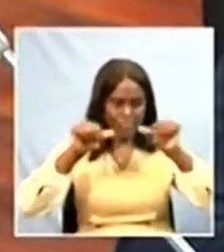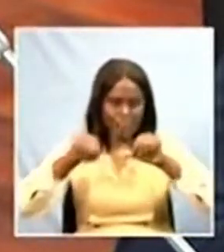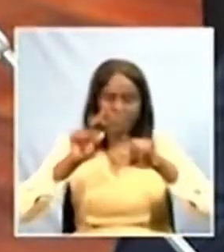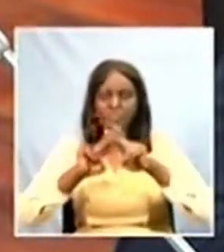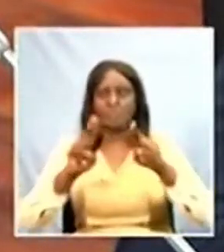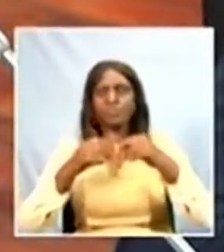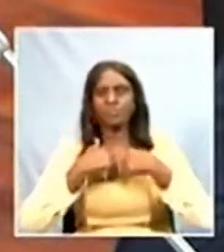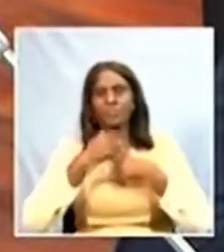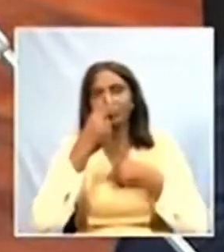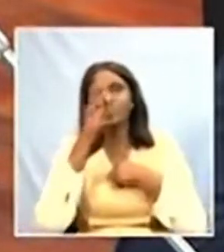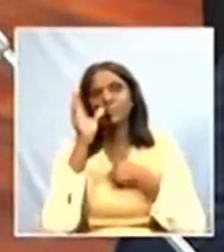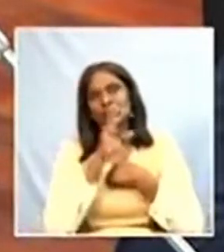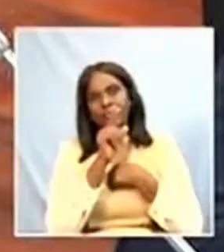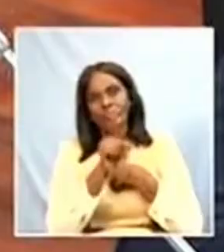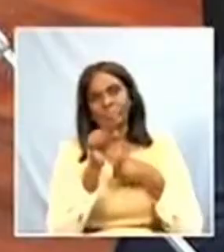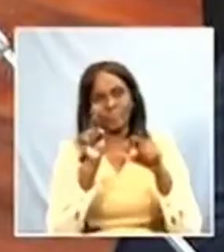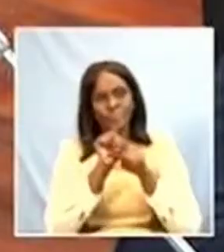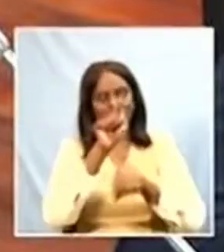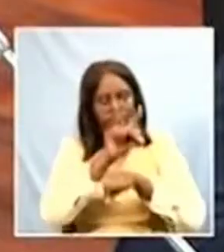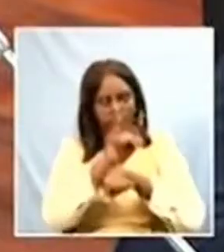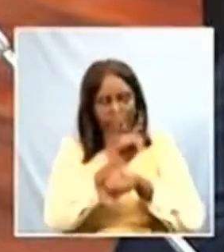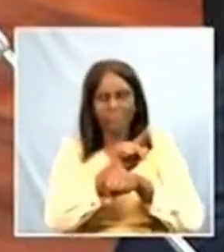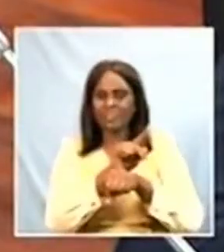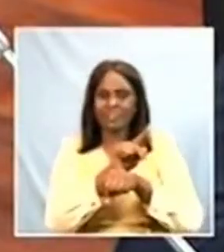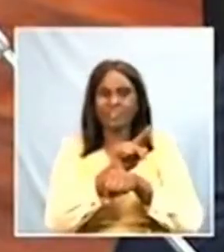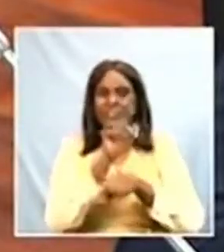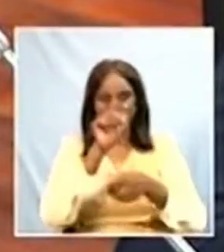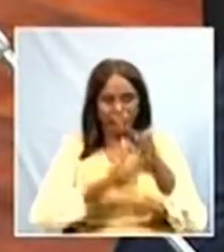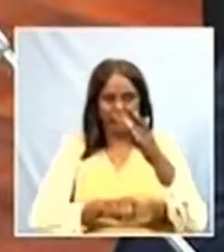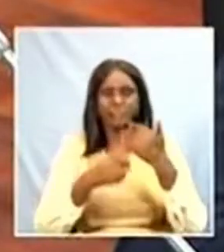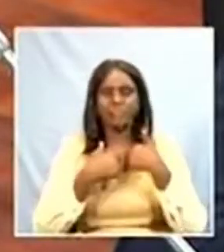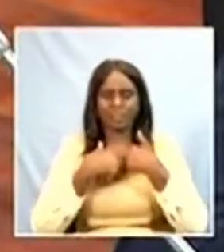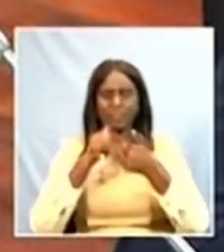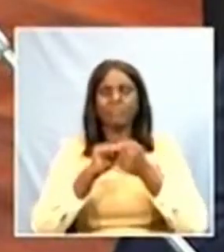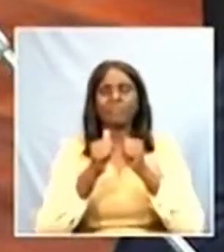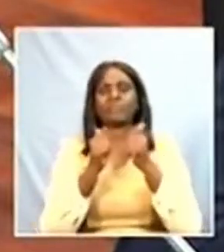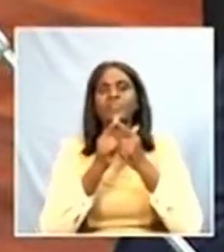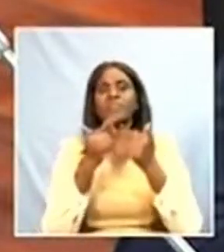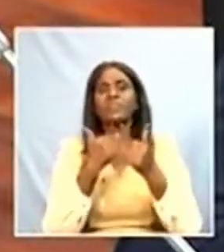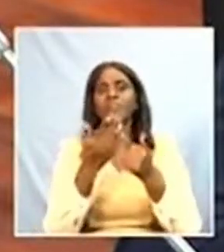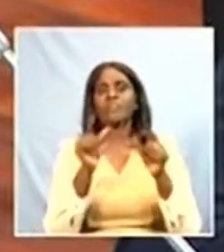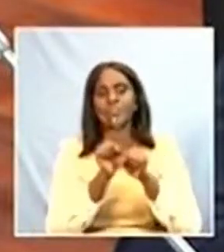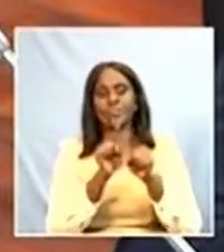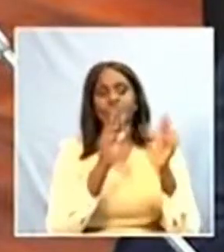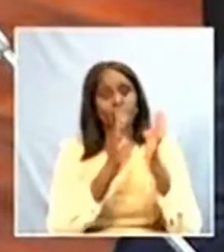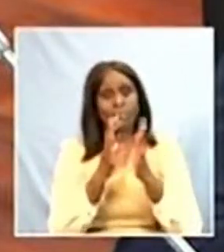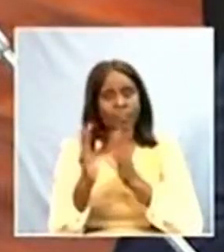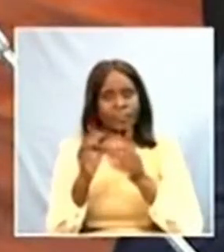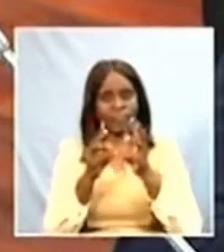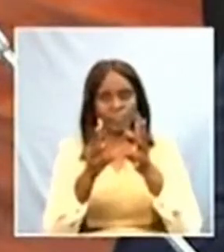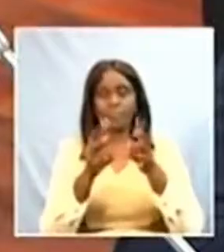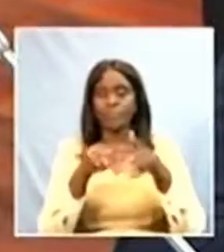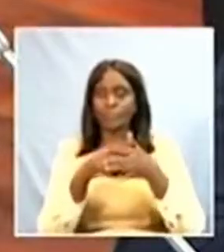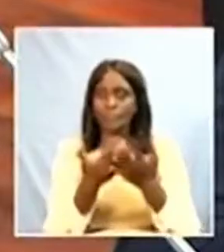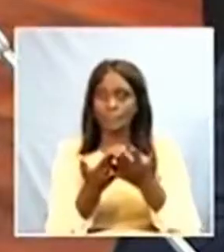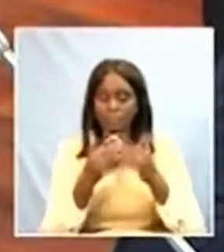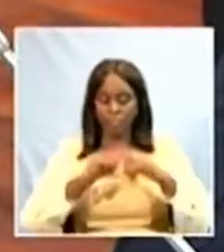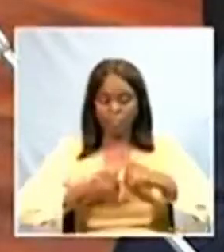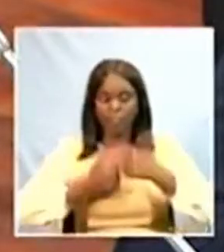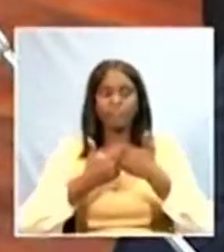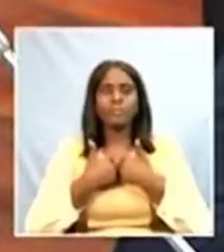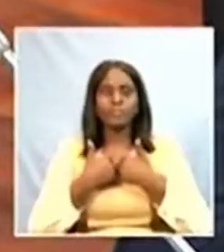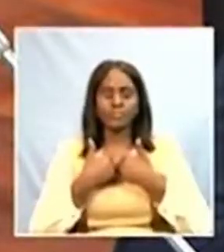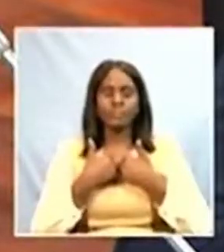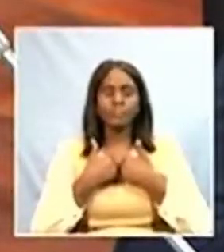have also noted that even the project cost, Chair, has been affected. And as a corrective measure, Chair, we have